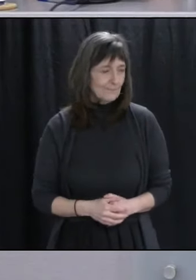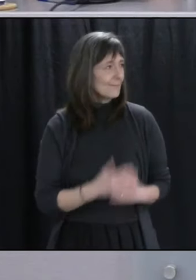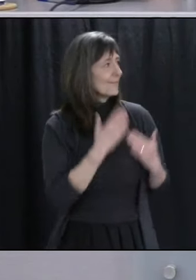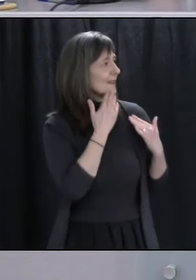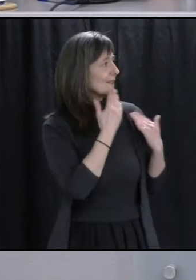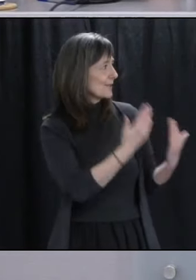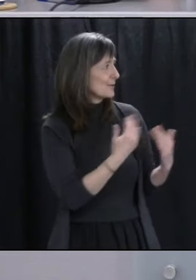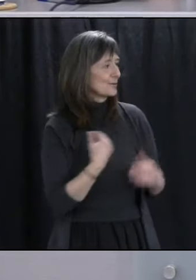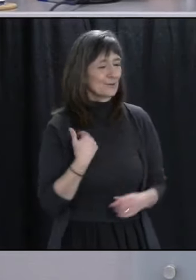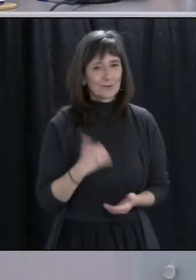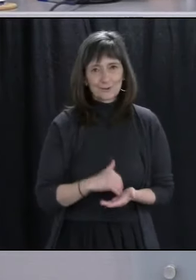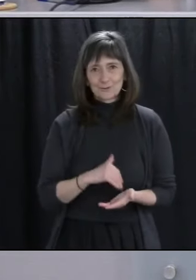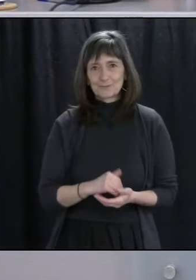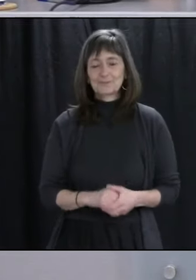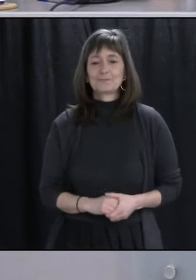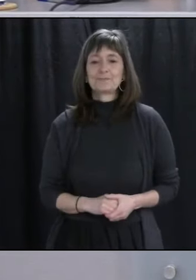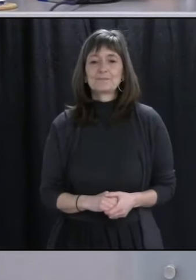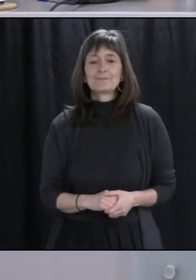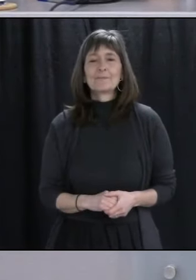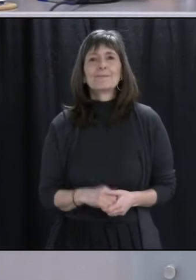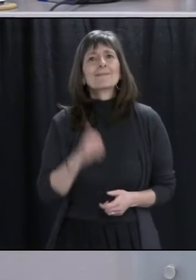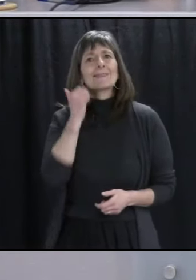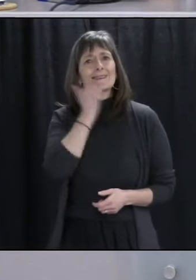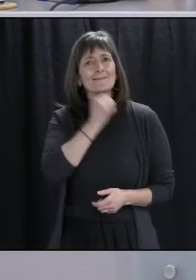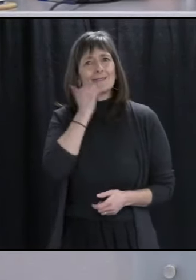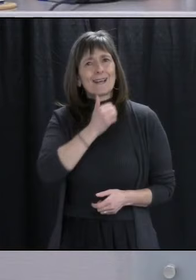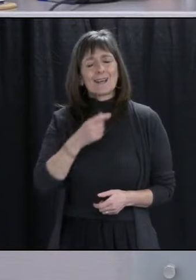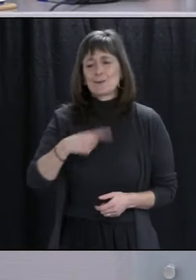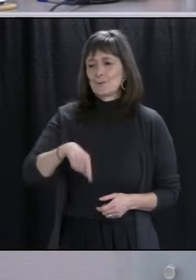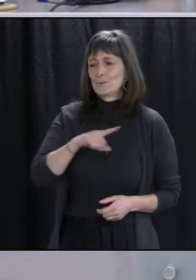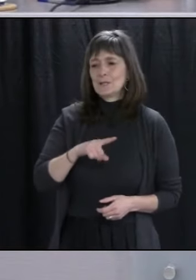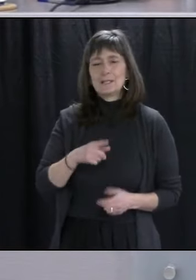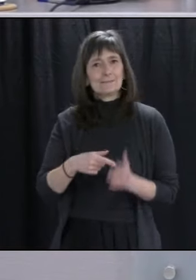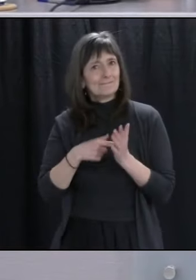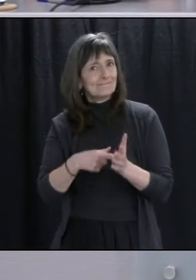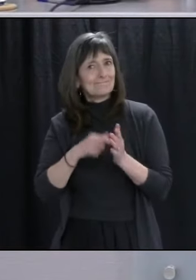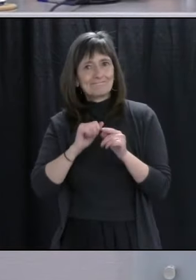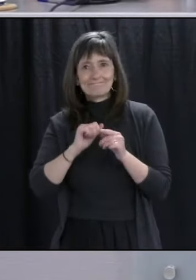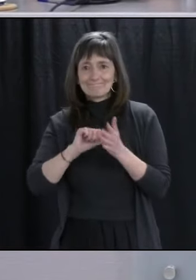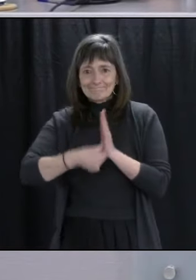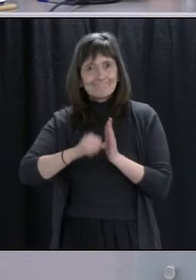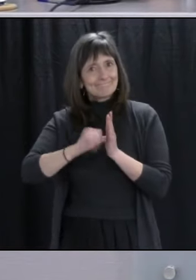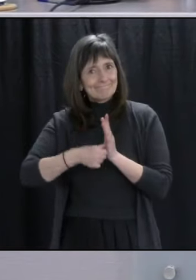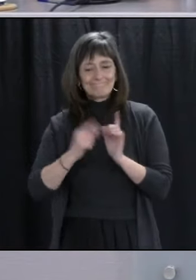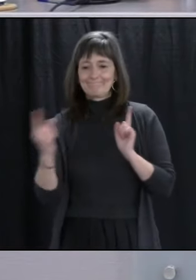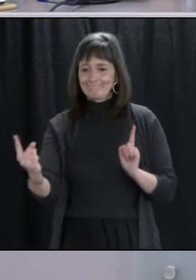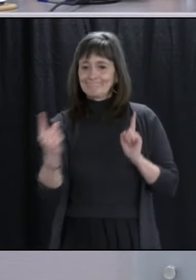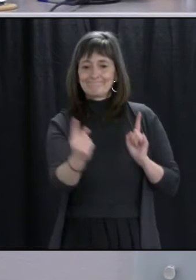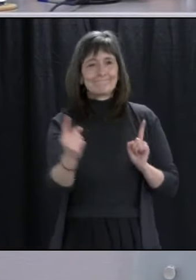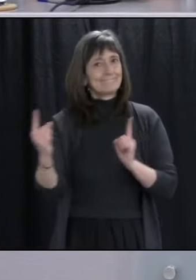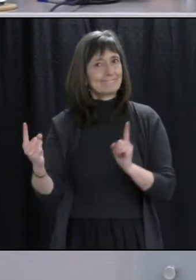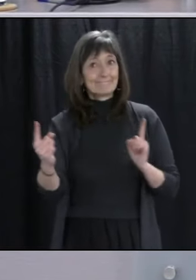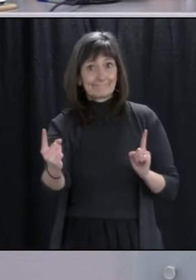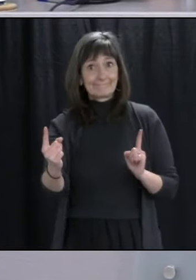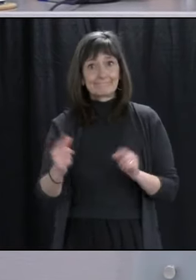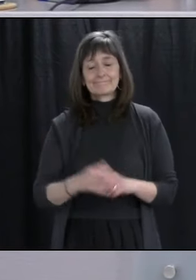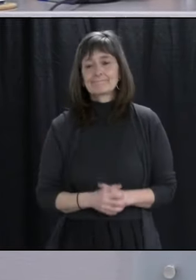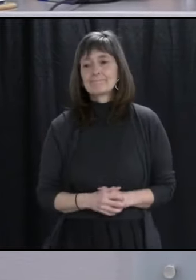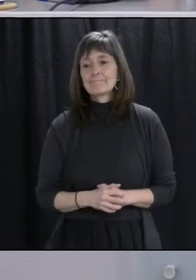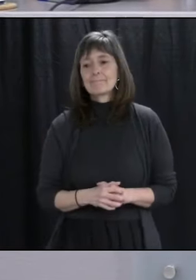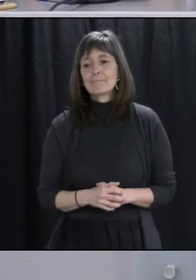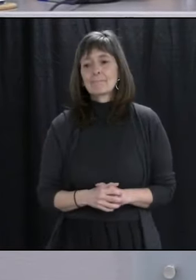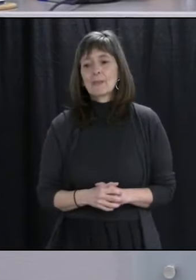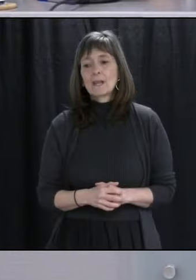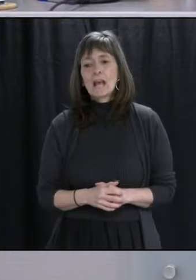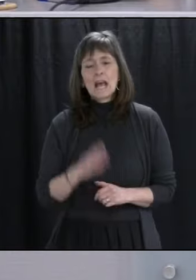you, Dr. Fitzgerald. Every day we do talk about physical distancing, and Dr. Fitzgerald just mentioned that sometimes